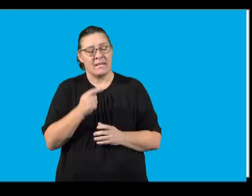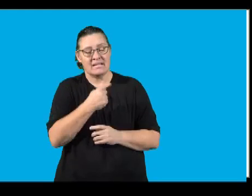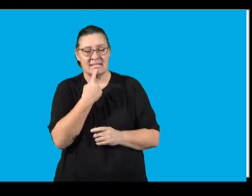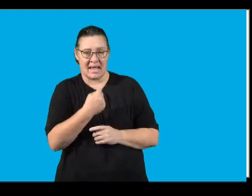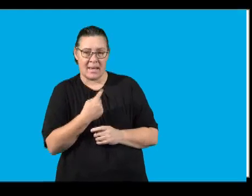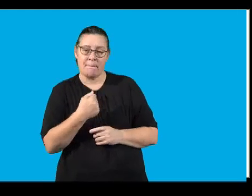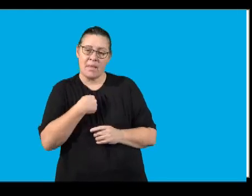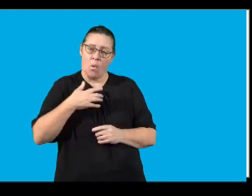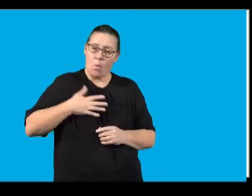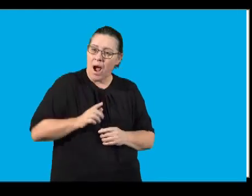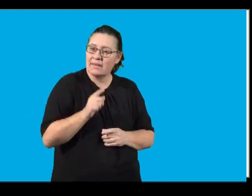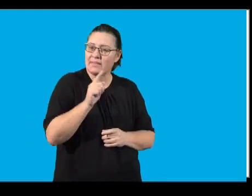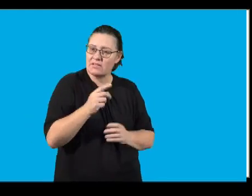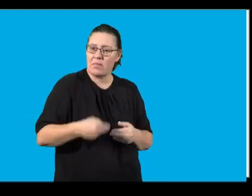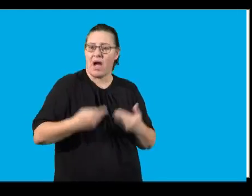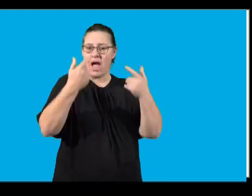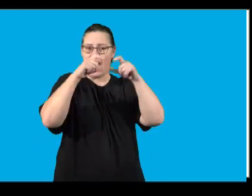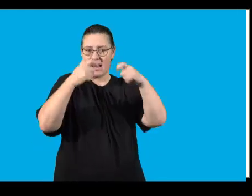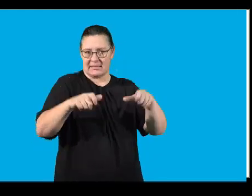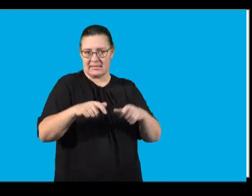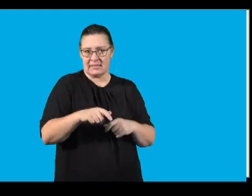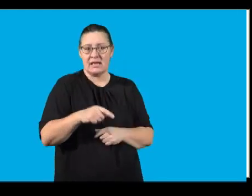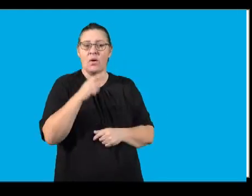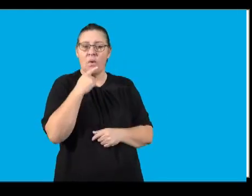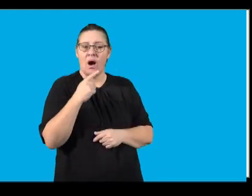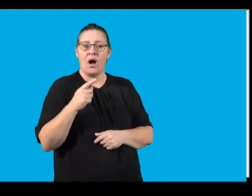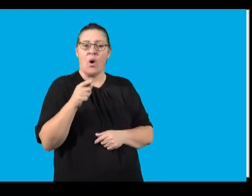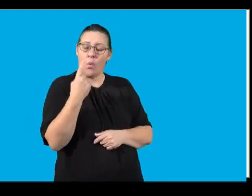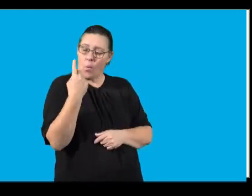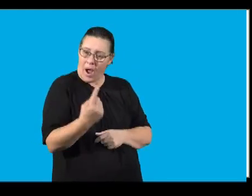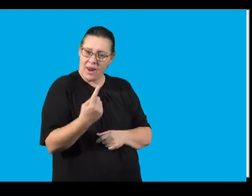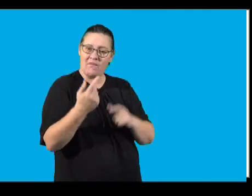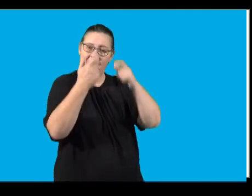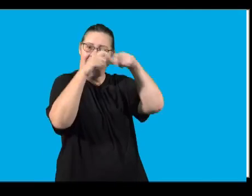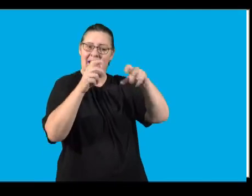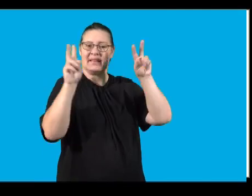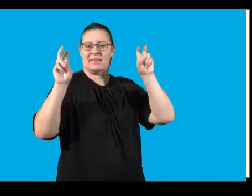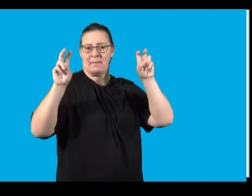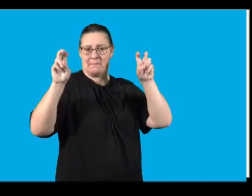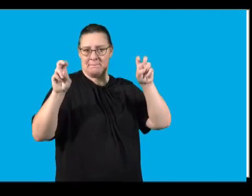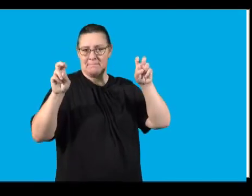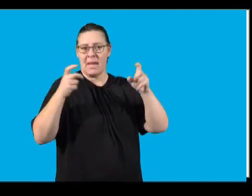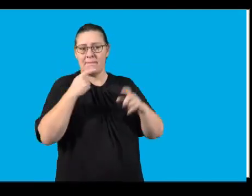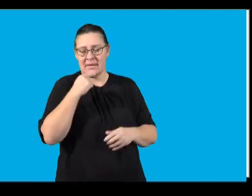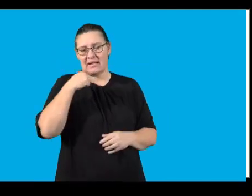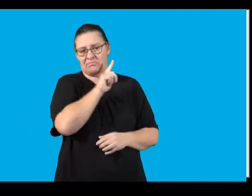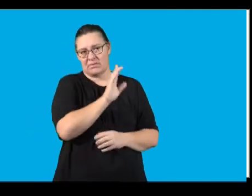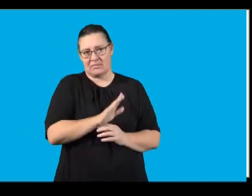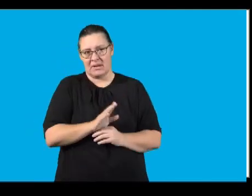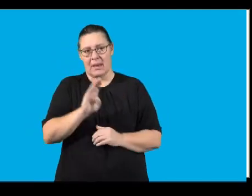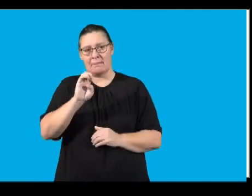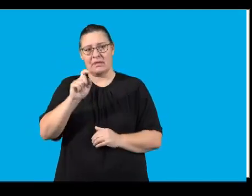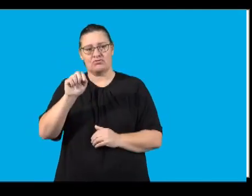dramatist is saying, I want this to be highlighted, all right? So one of those highlighted themes is